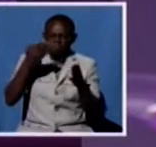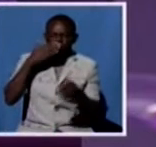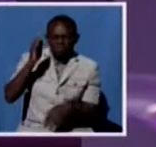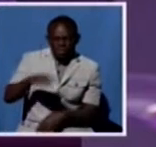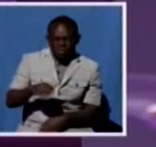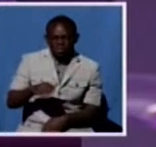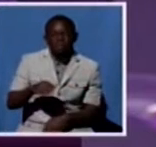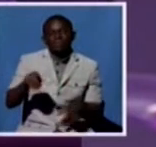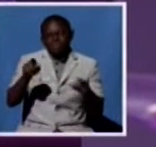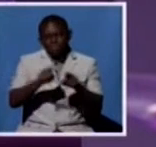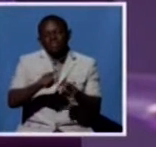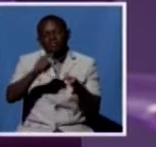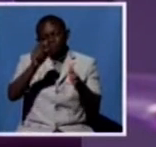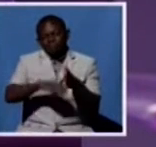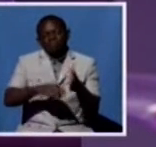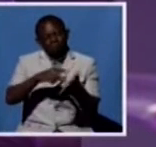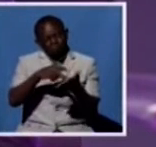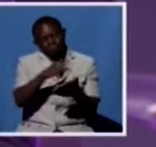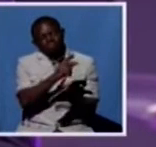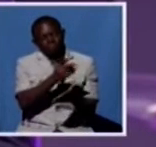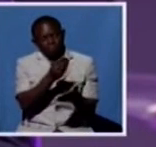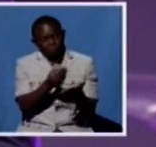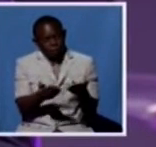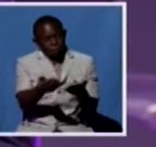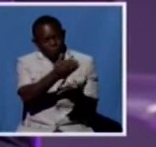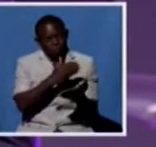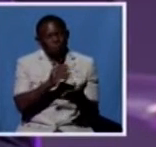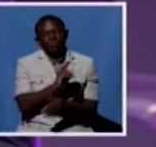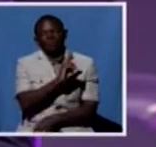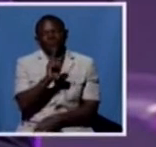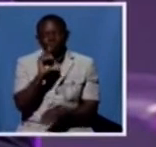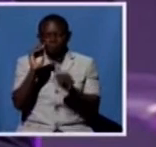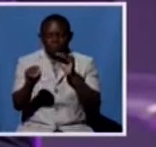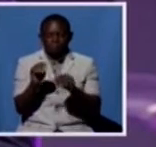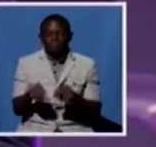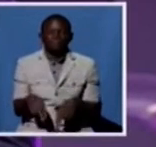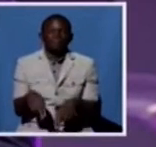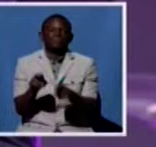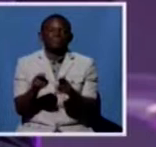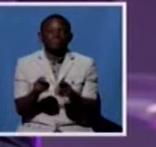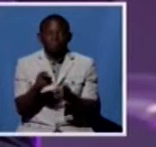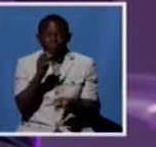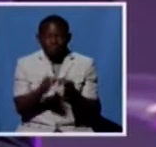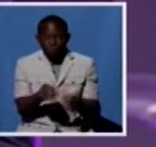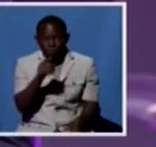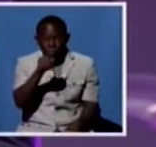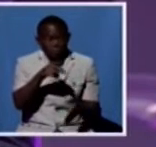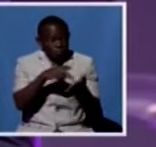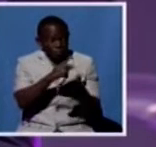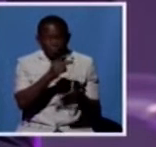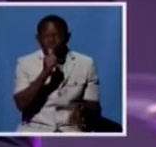road network, it's very difficult to create wealth. In fact, George Washington, the former president of USA, said